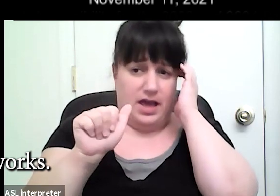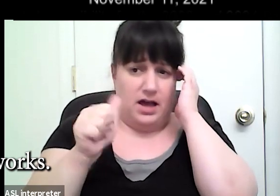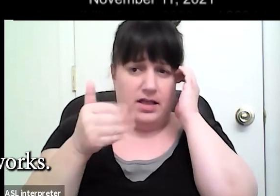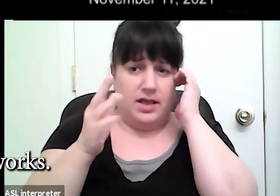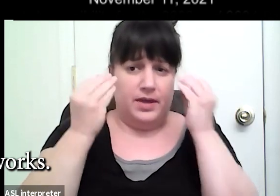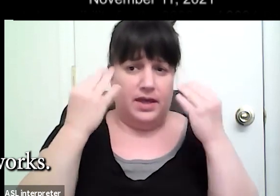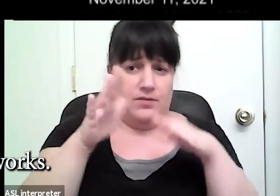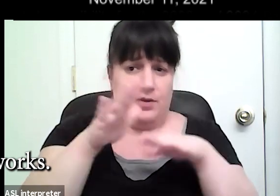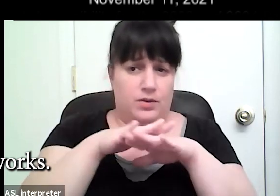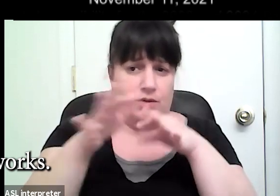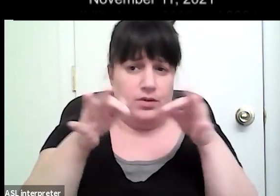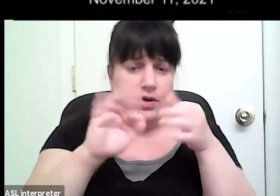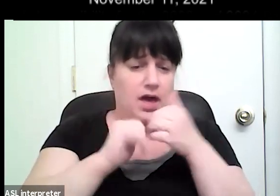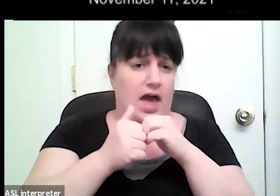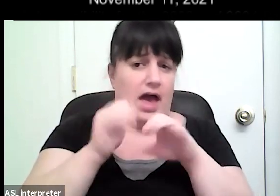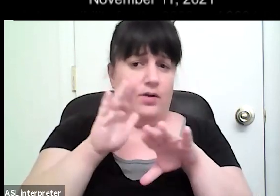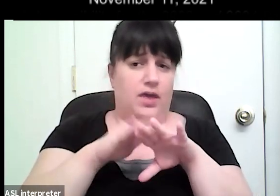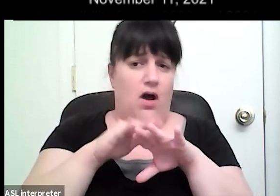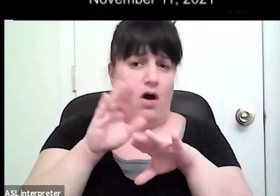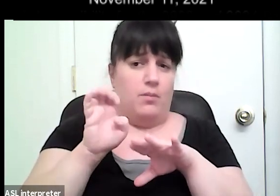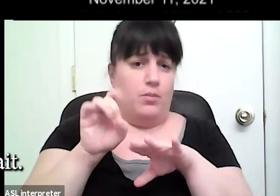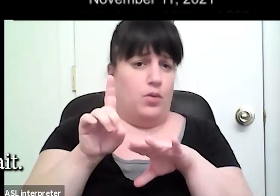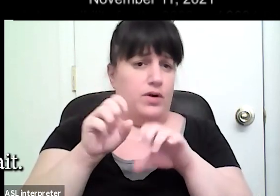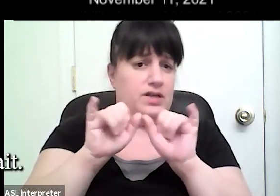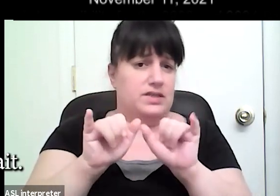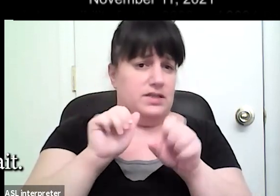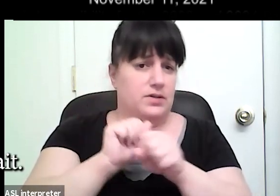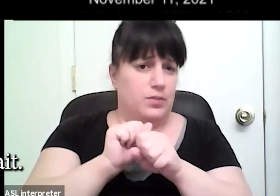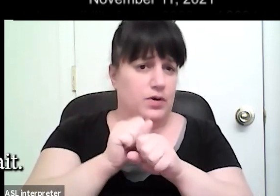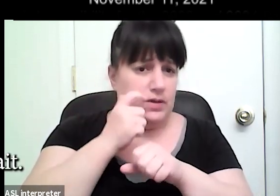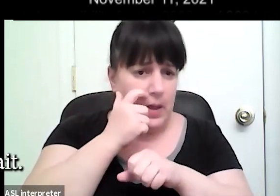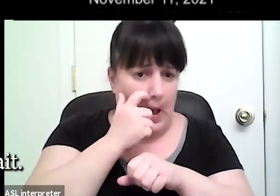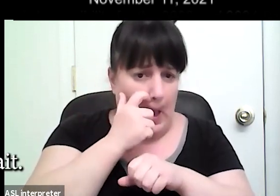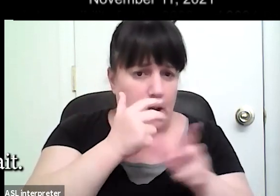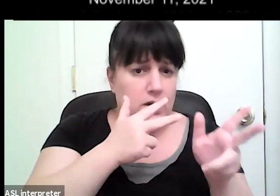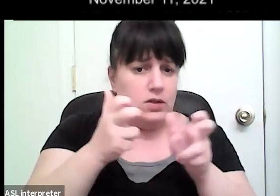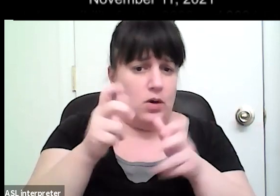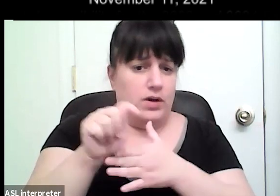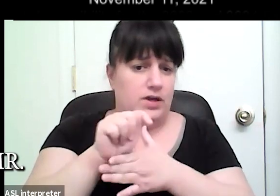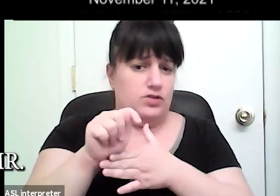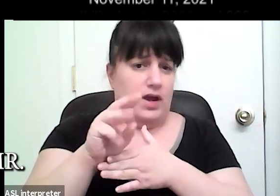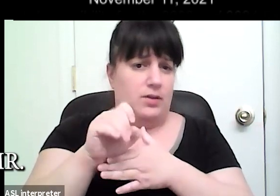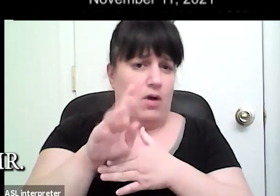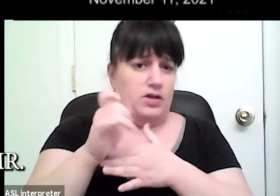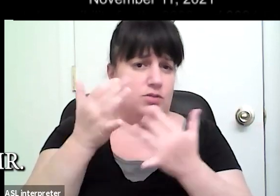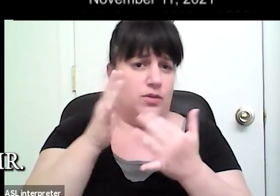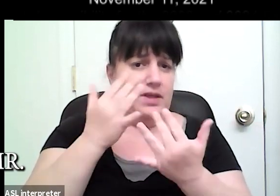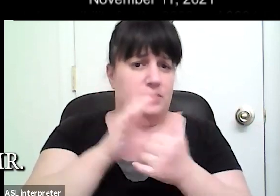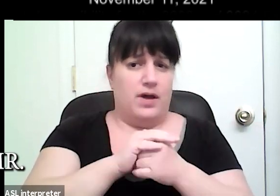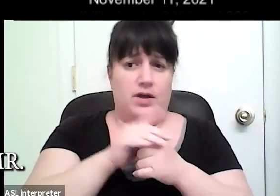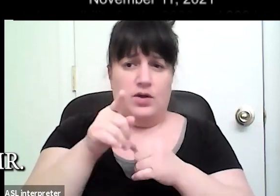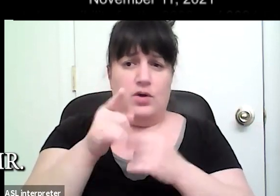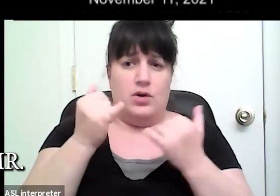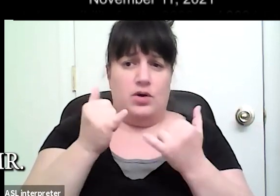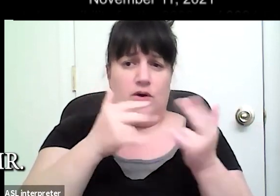of how the onboard system works. Loading training module. Please wait. You are currently located